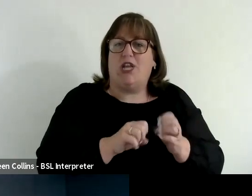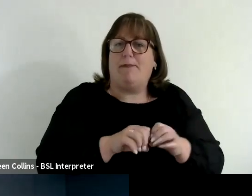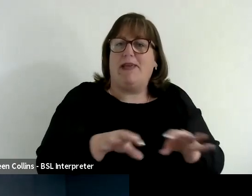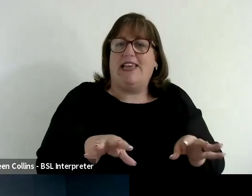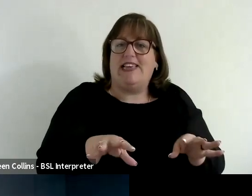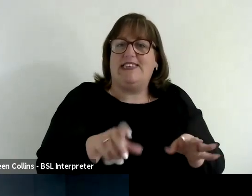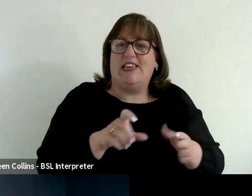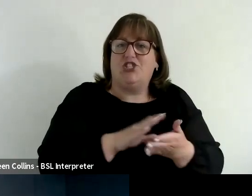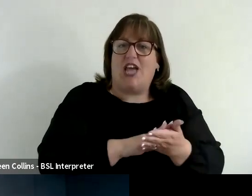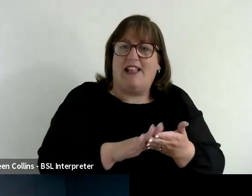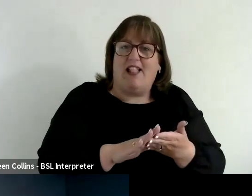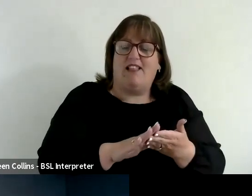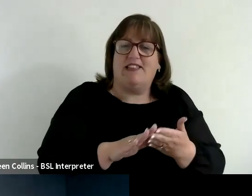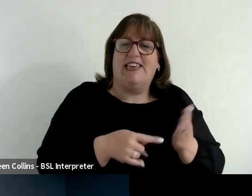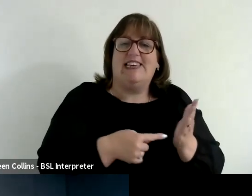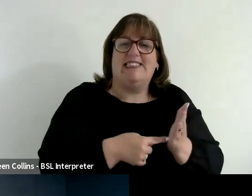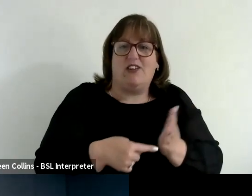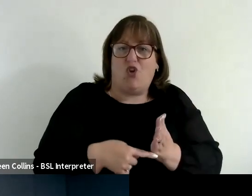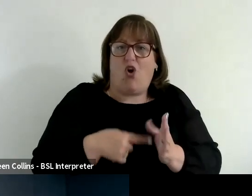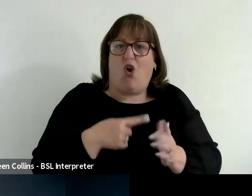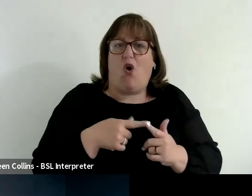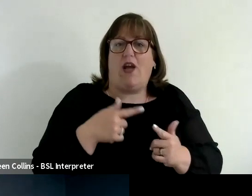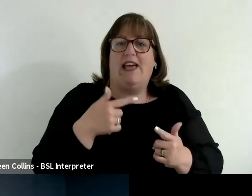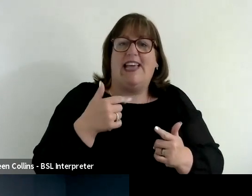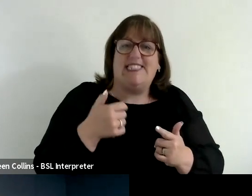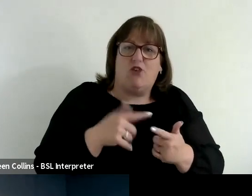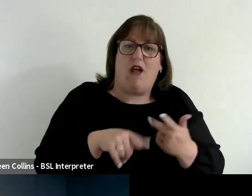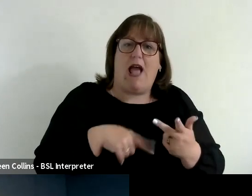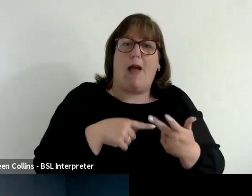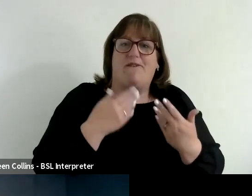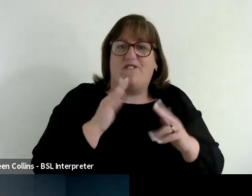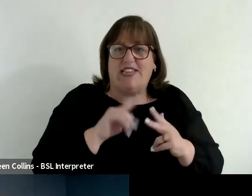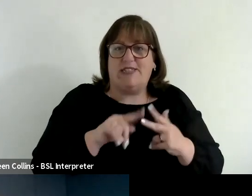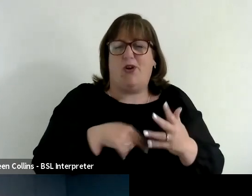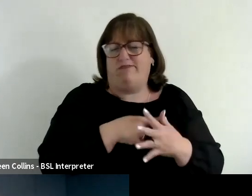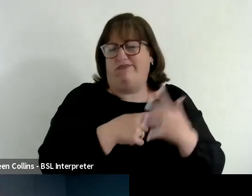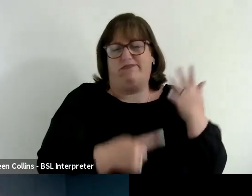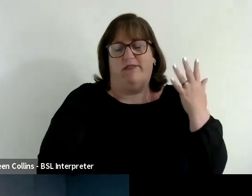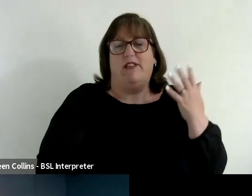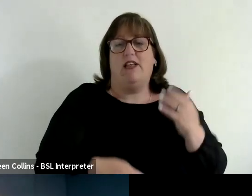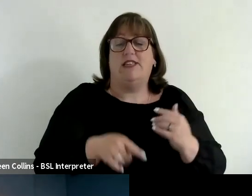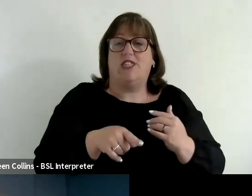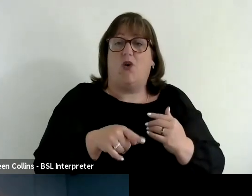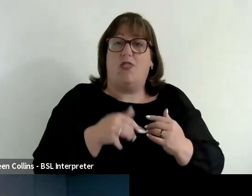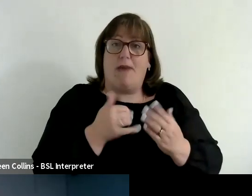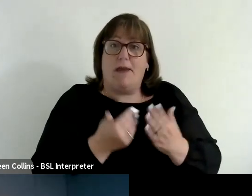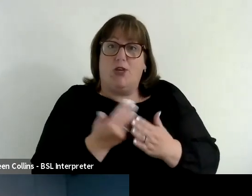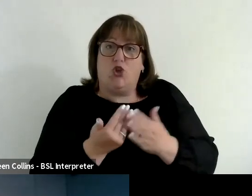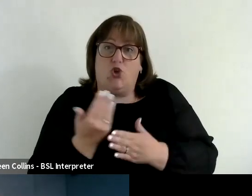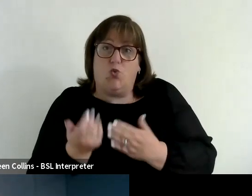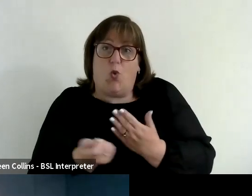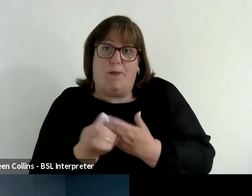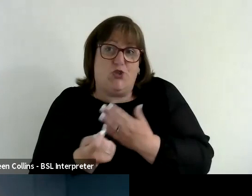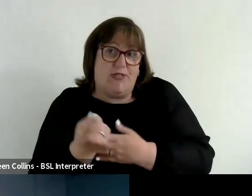Facebook. So there could be a whole load of new opportunities coming out that I don't even know about